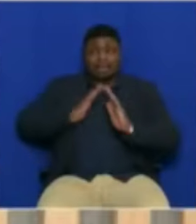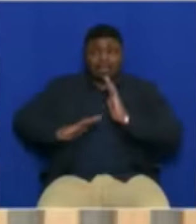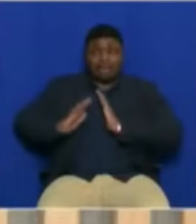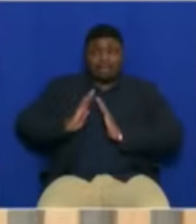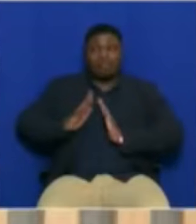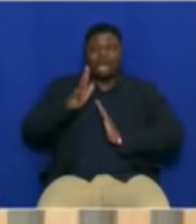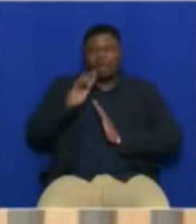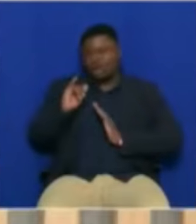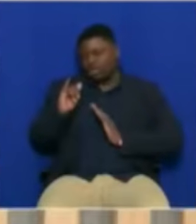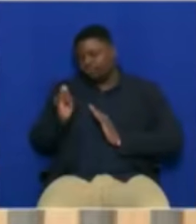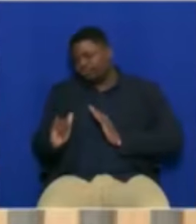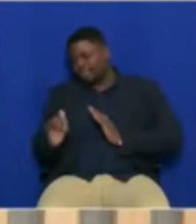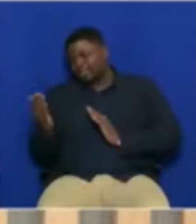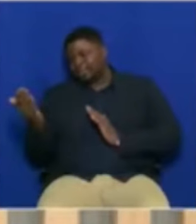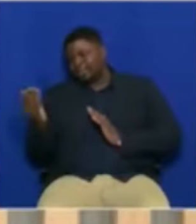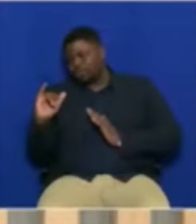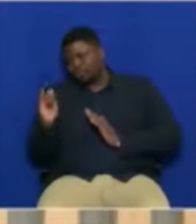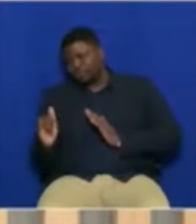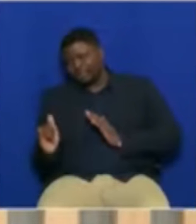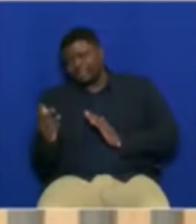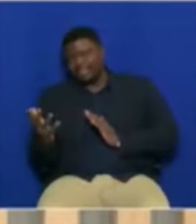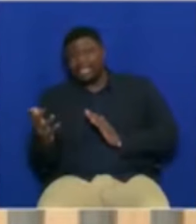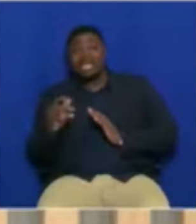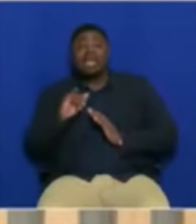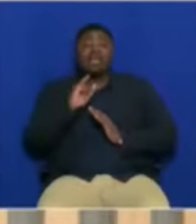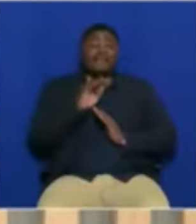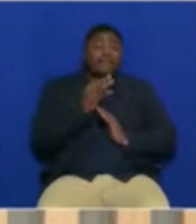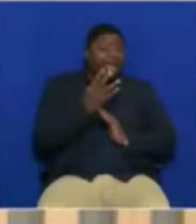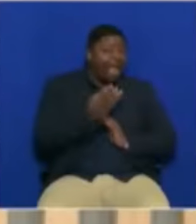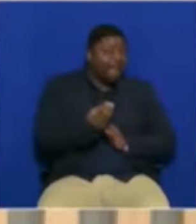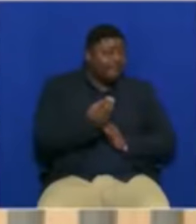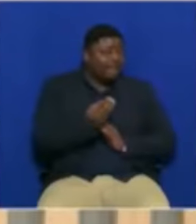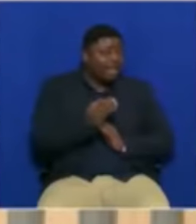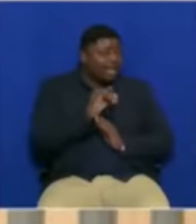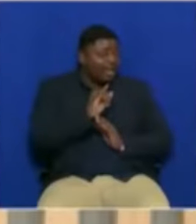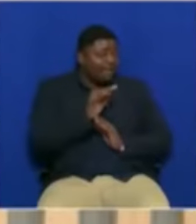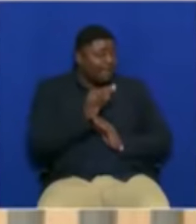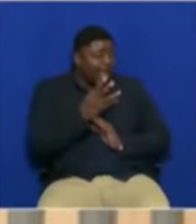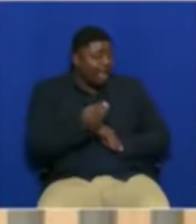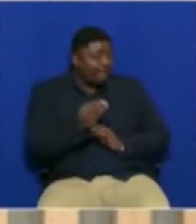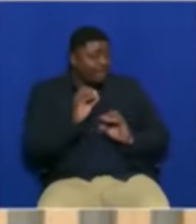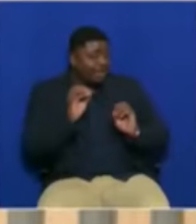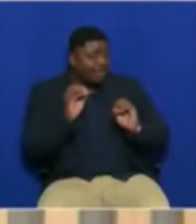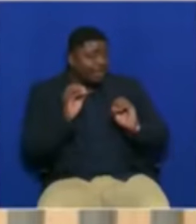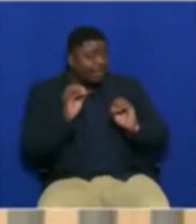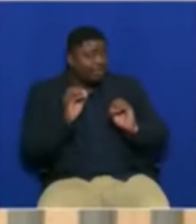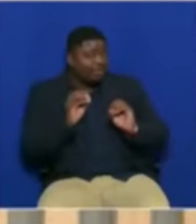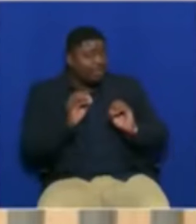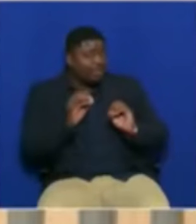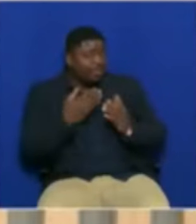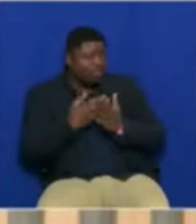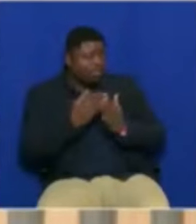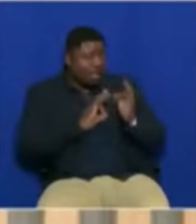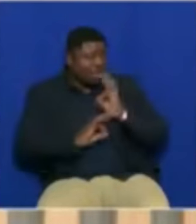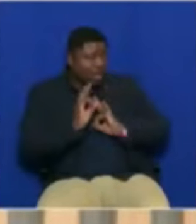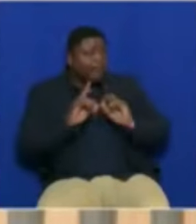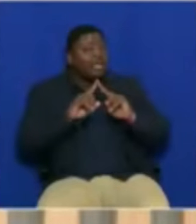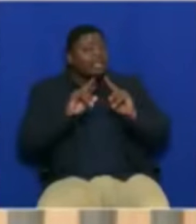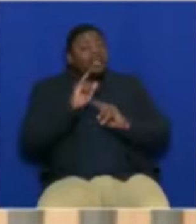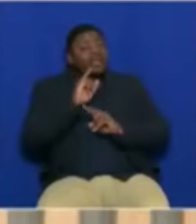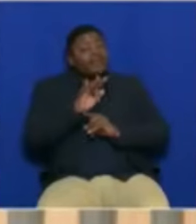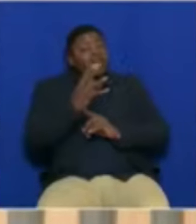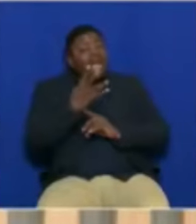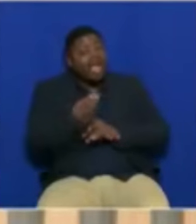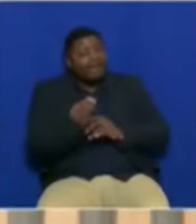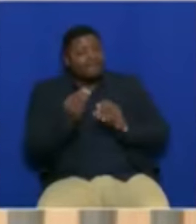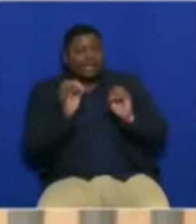could park it and go to the next date. The next date I deal with takes into consideration the Orlando docket. So we know